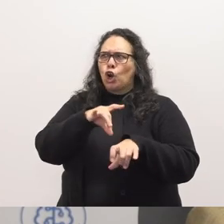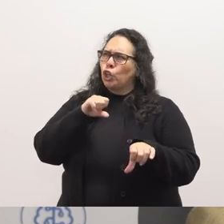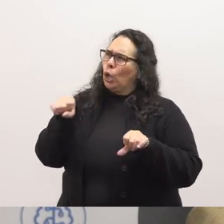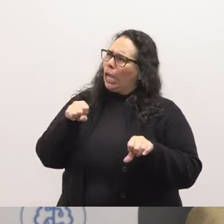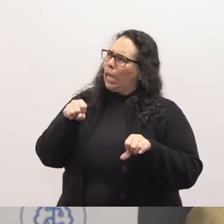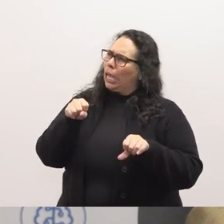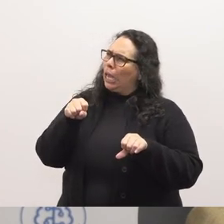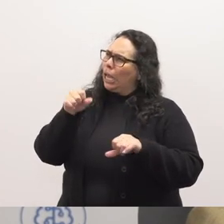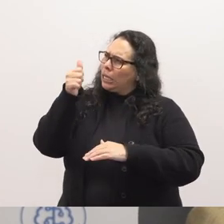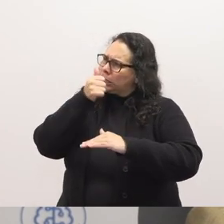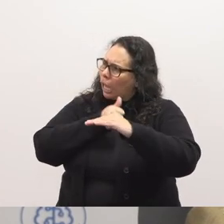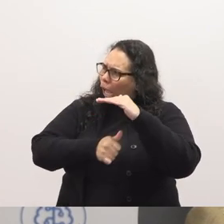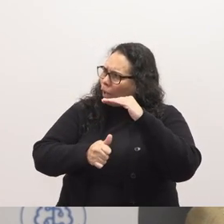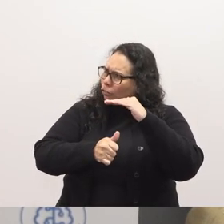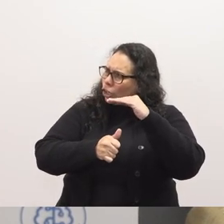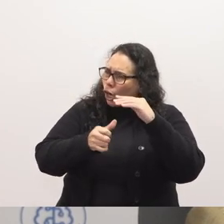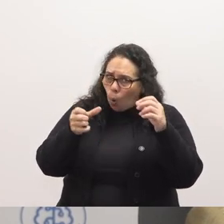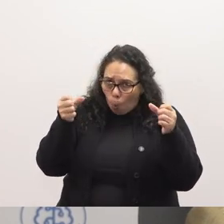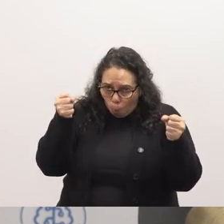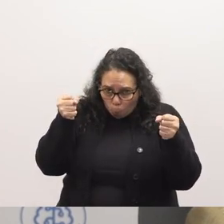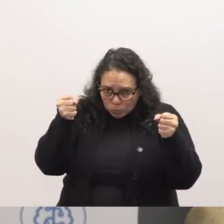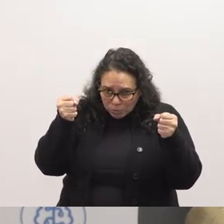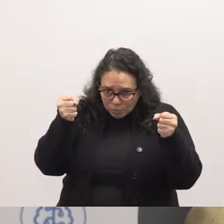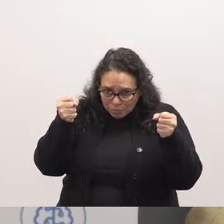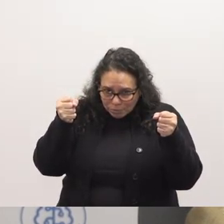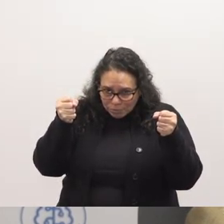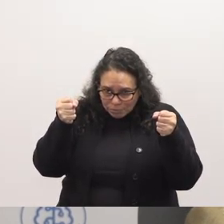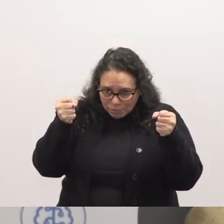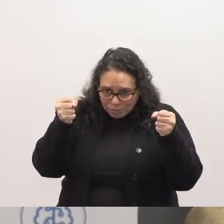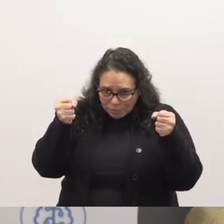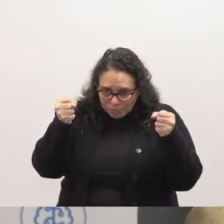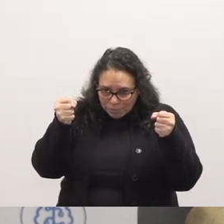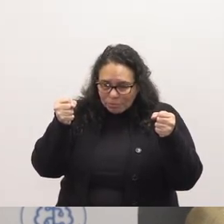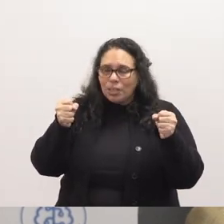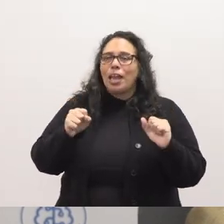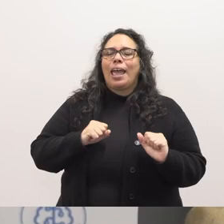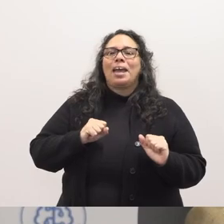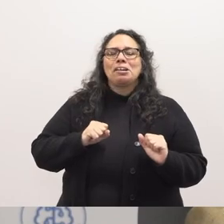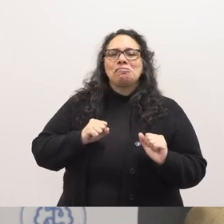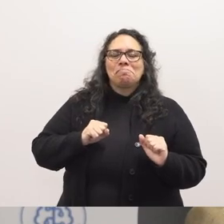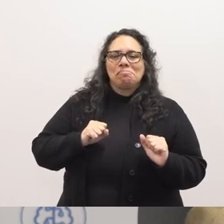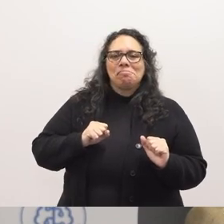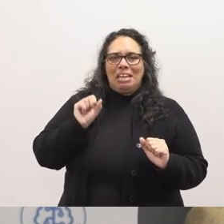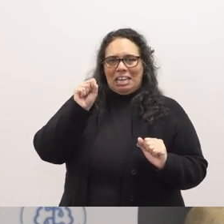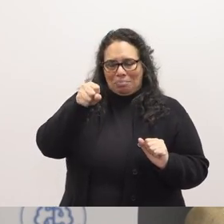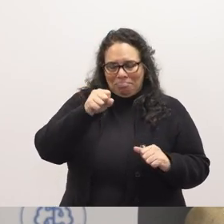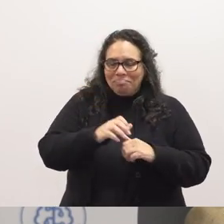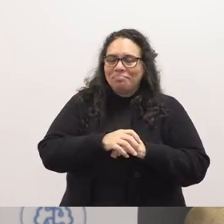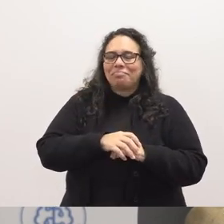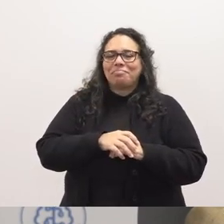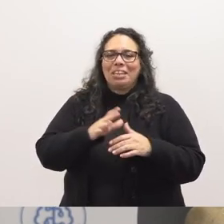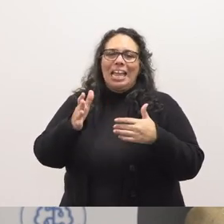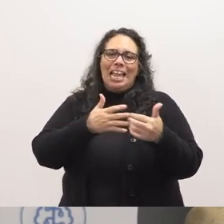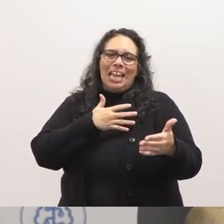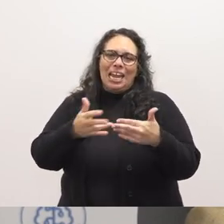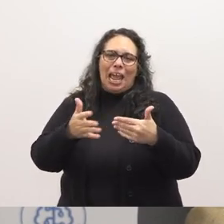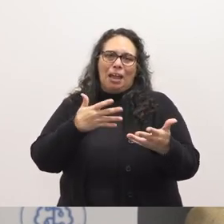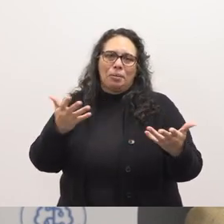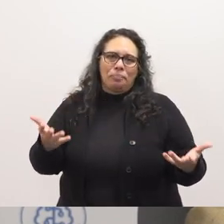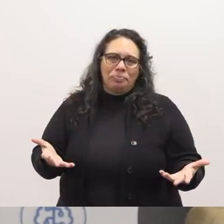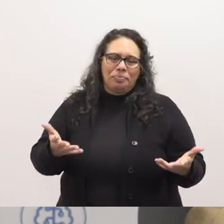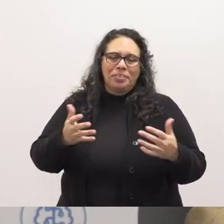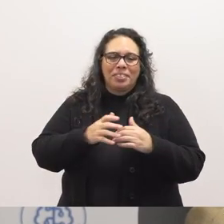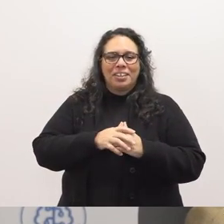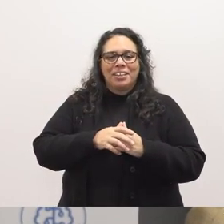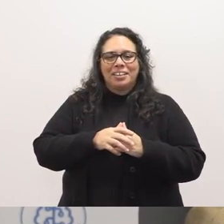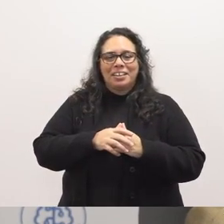drop and cover and hold on. I think there were three of them. Yeah. Anyhow, so I'm going